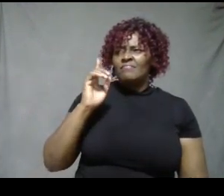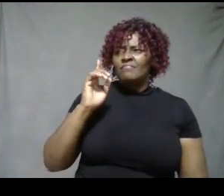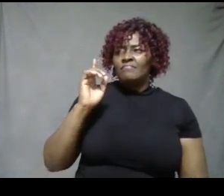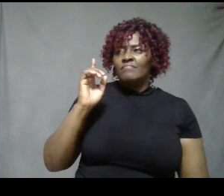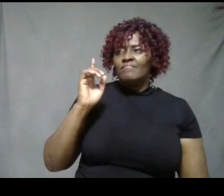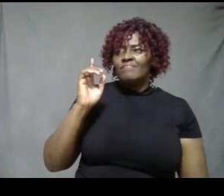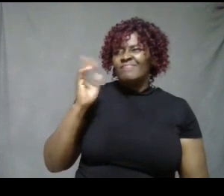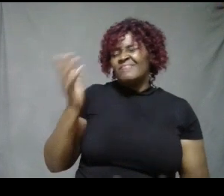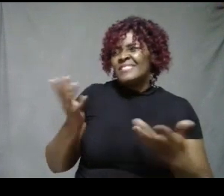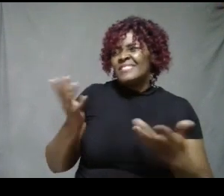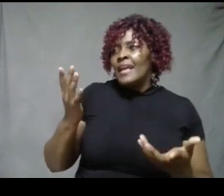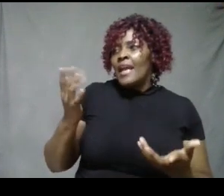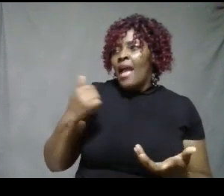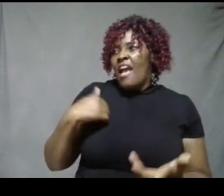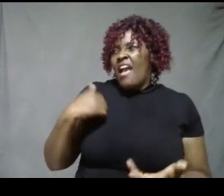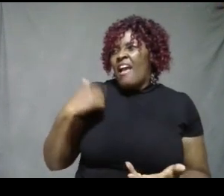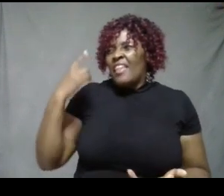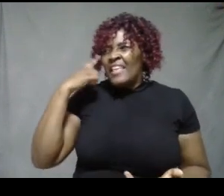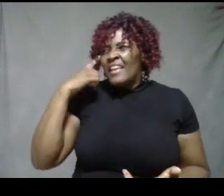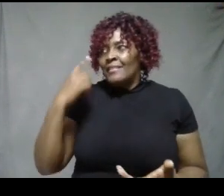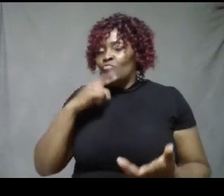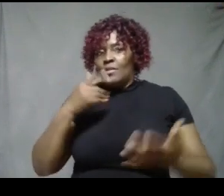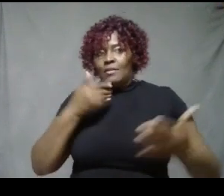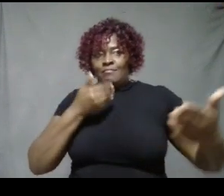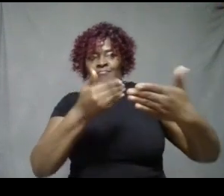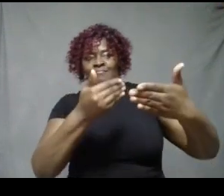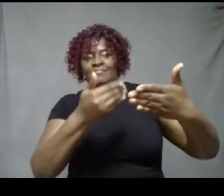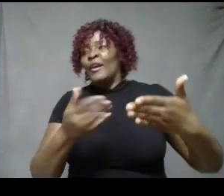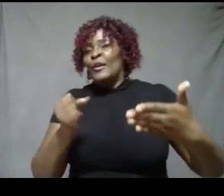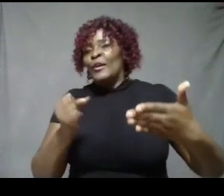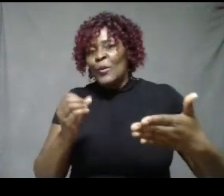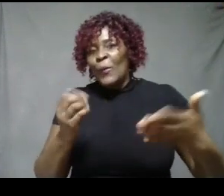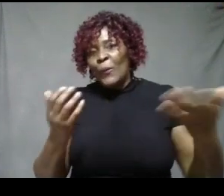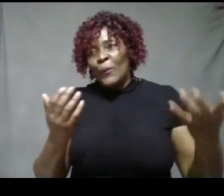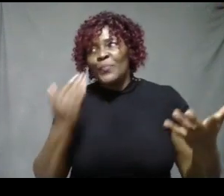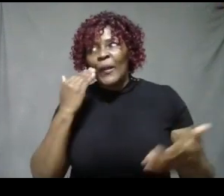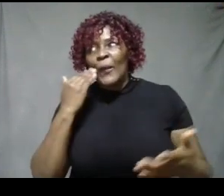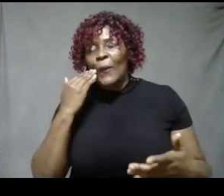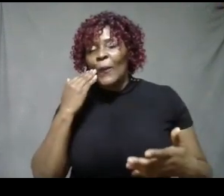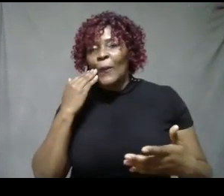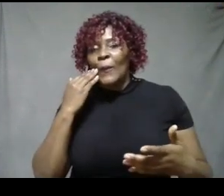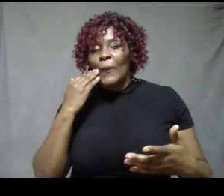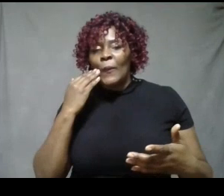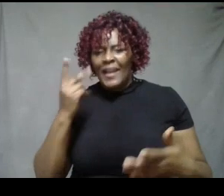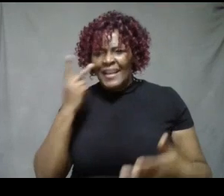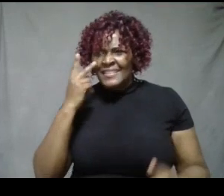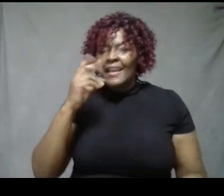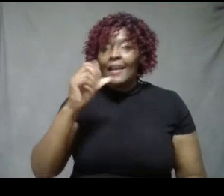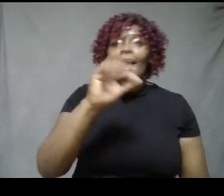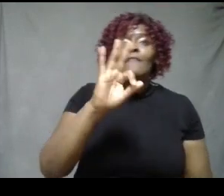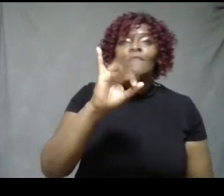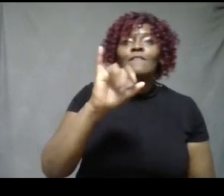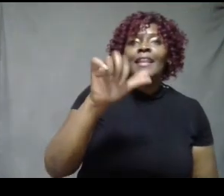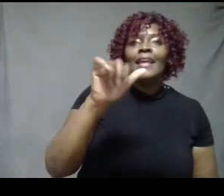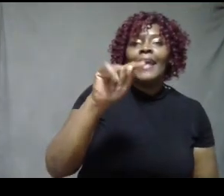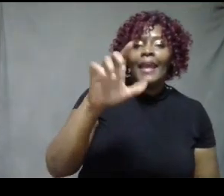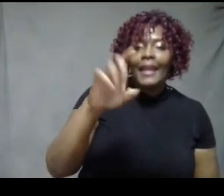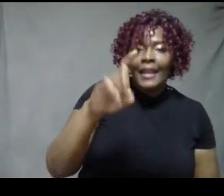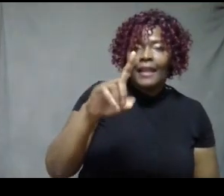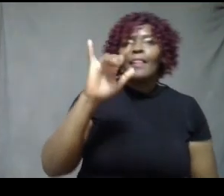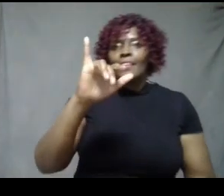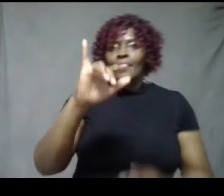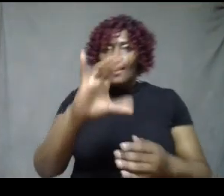you know, it's really close. And so, you know, I know that I see Affiliated here and they've gone out and talked to